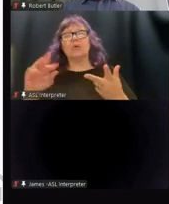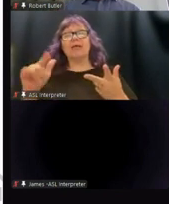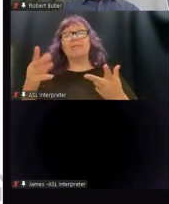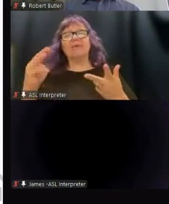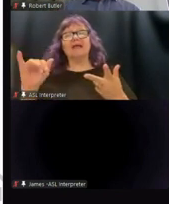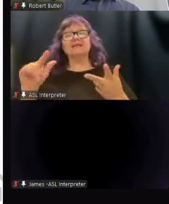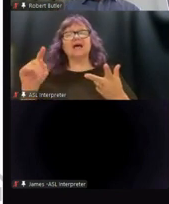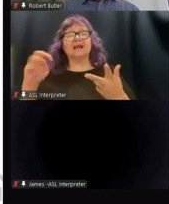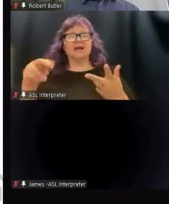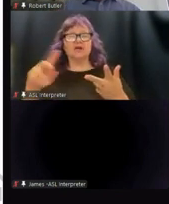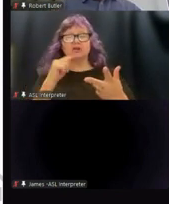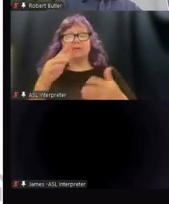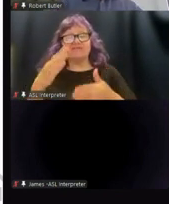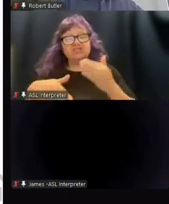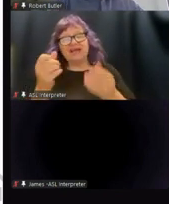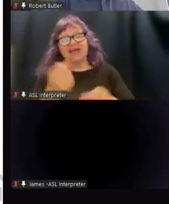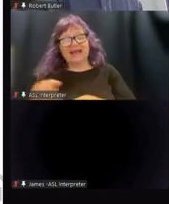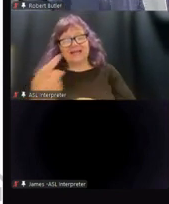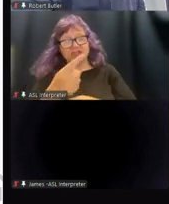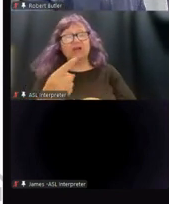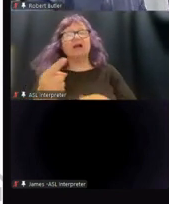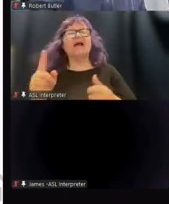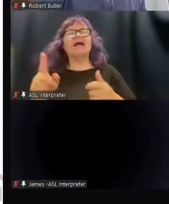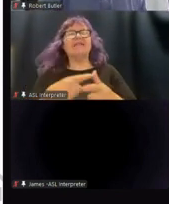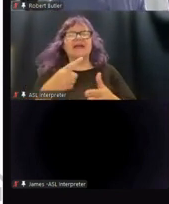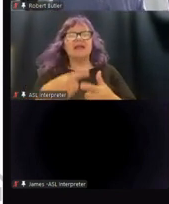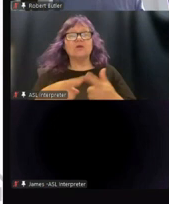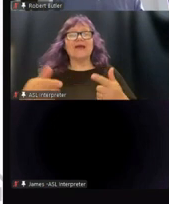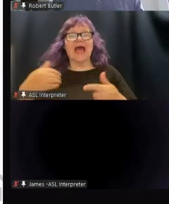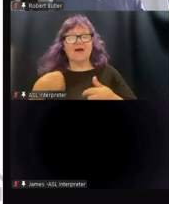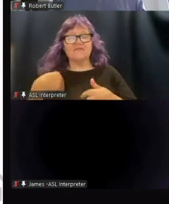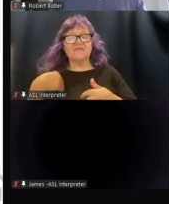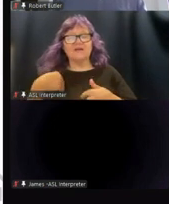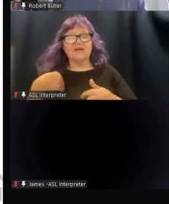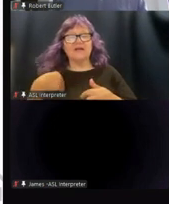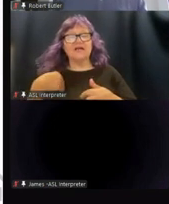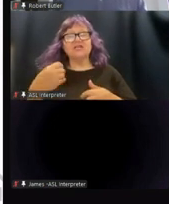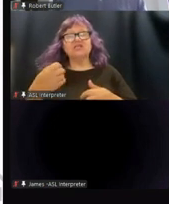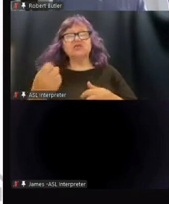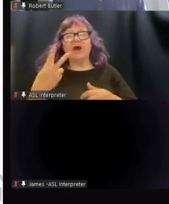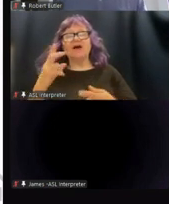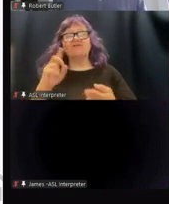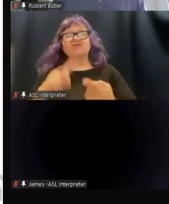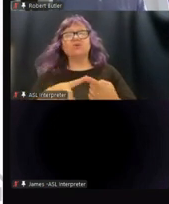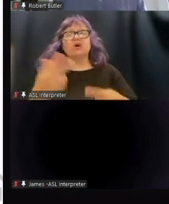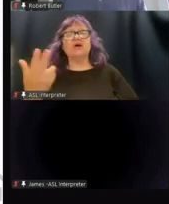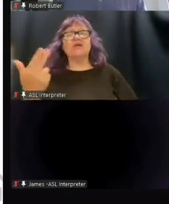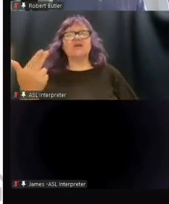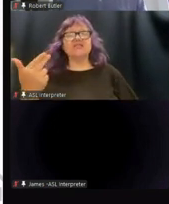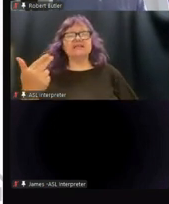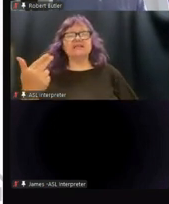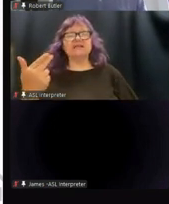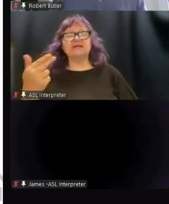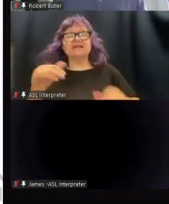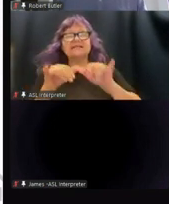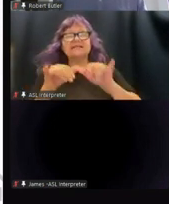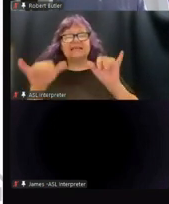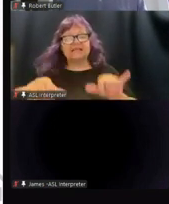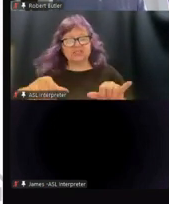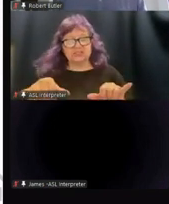year. Then we have these 12 to 13 stations at which